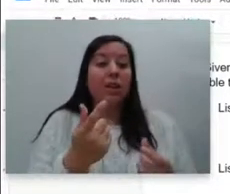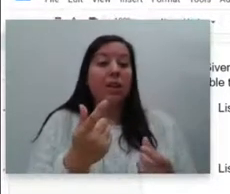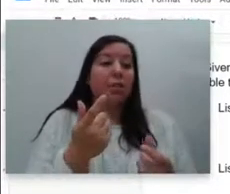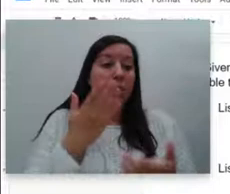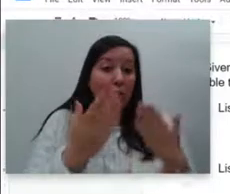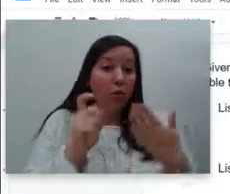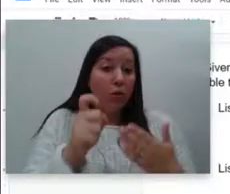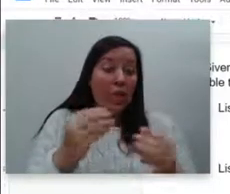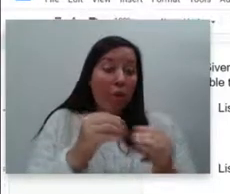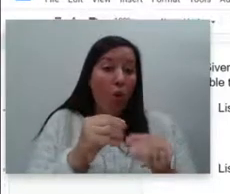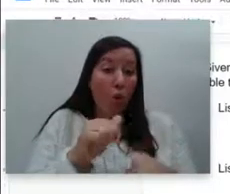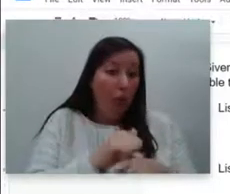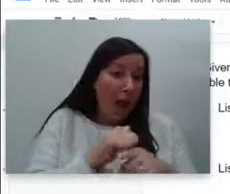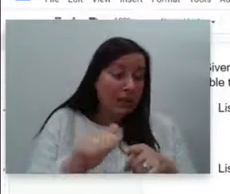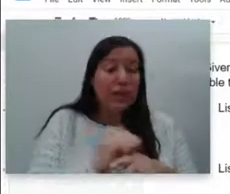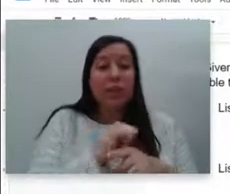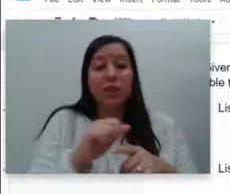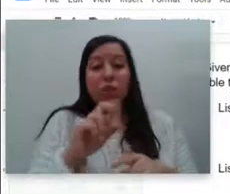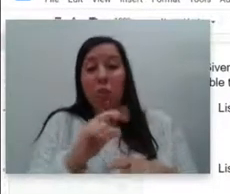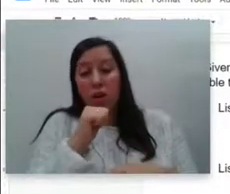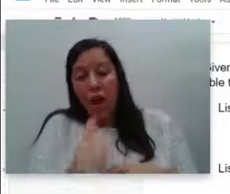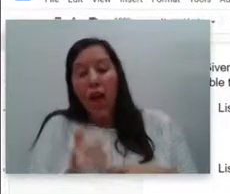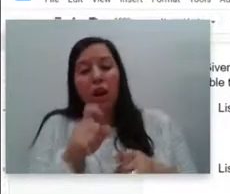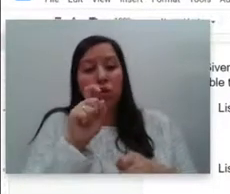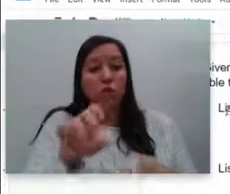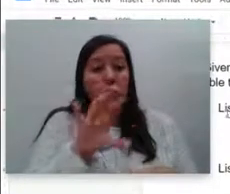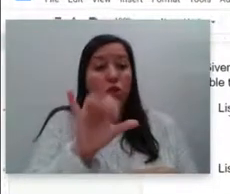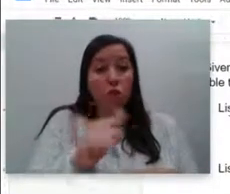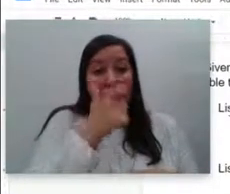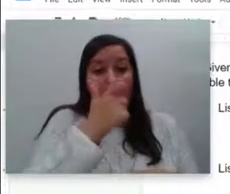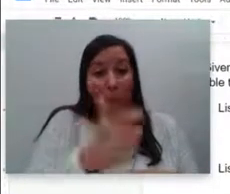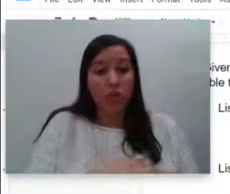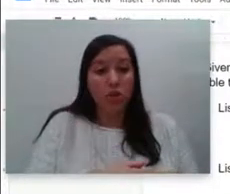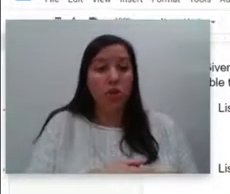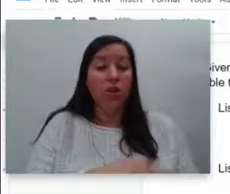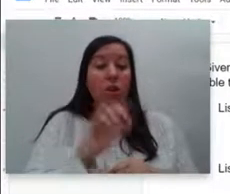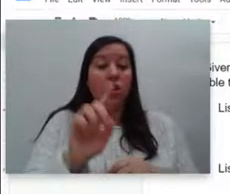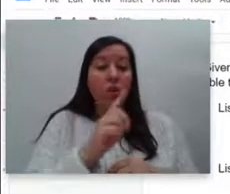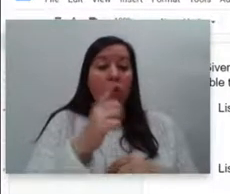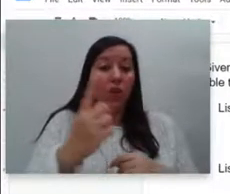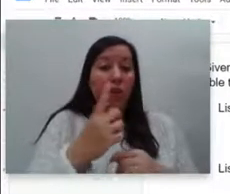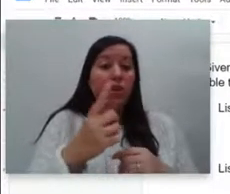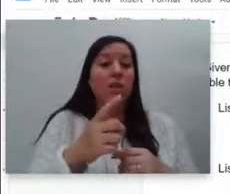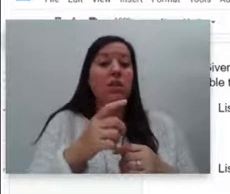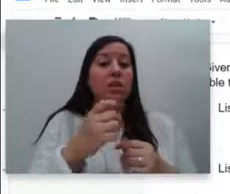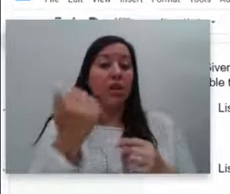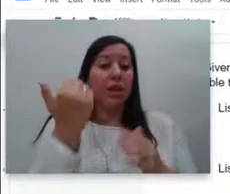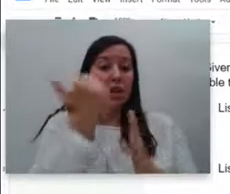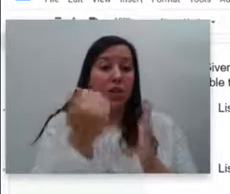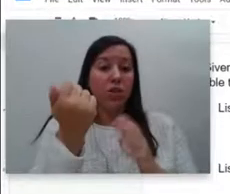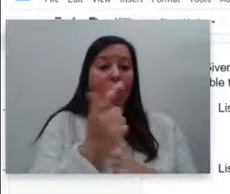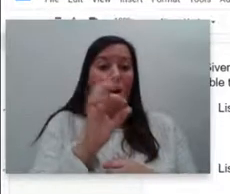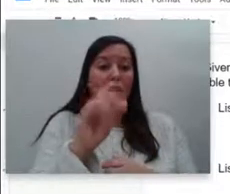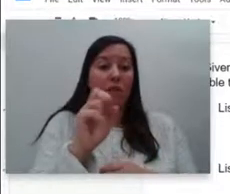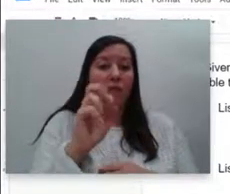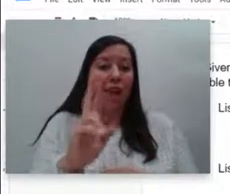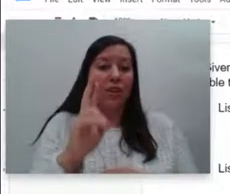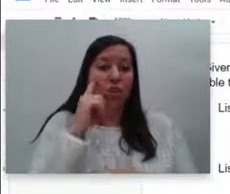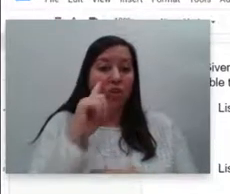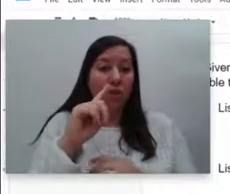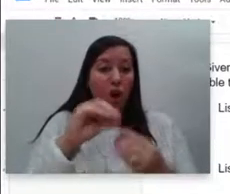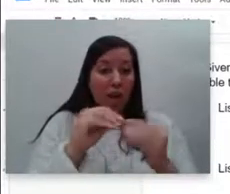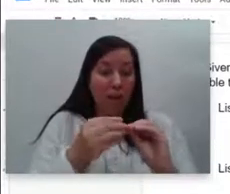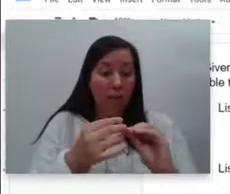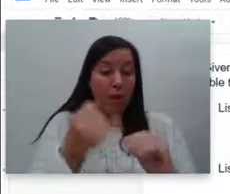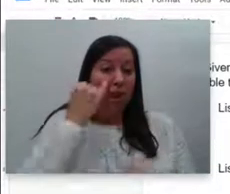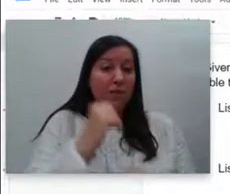it, then you should do that. So the first one is you should be able to list all the factors of a number. If you're